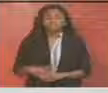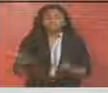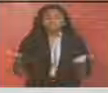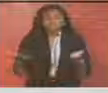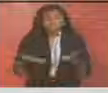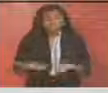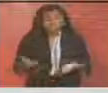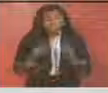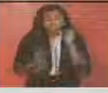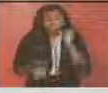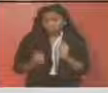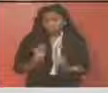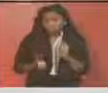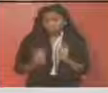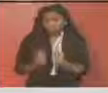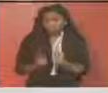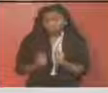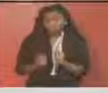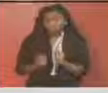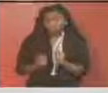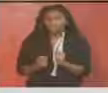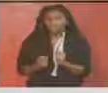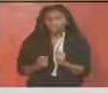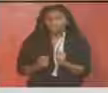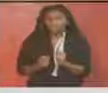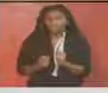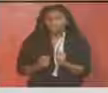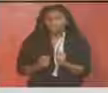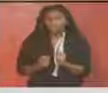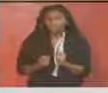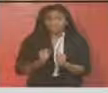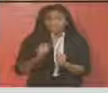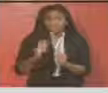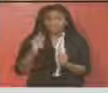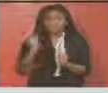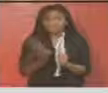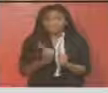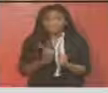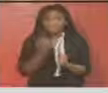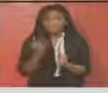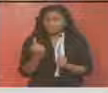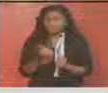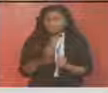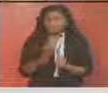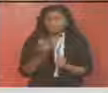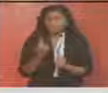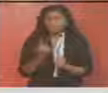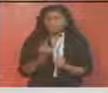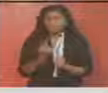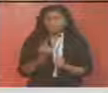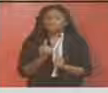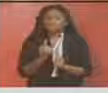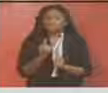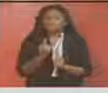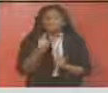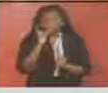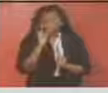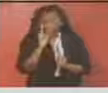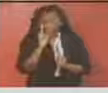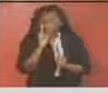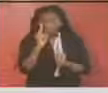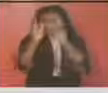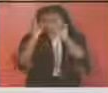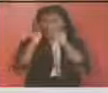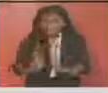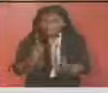Trinidad and Tobago, however, we have only detected that one sample with the B117 variant in it,